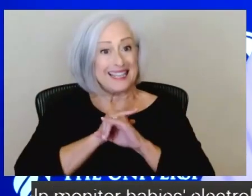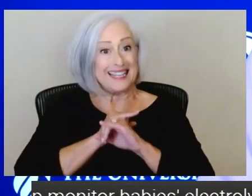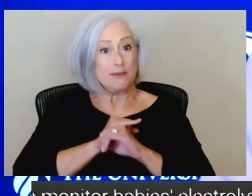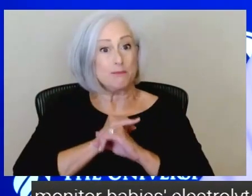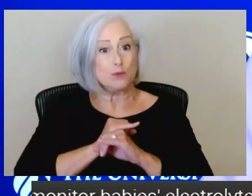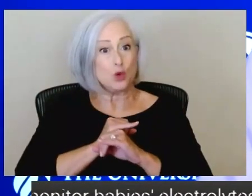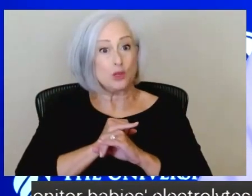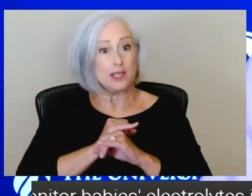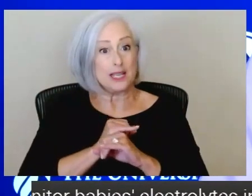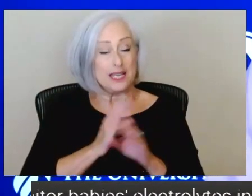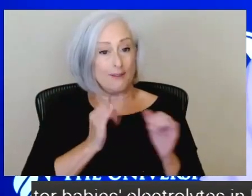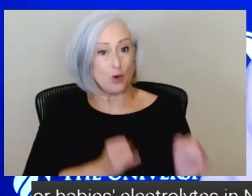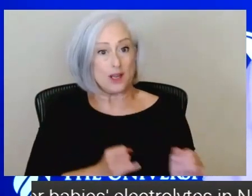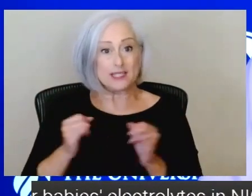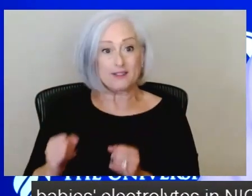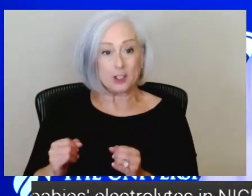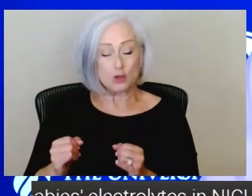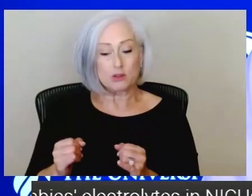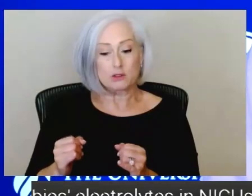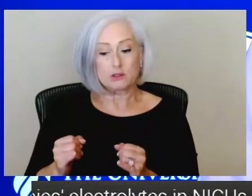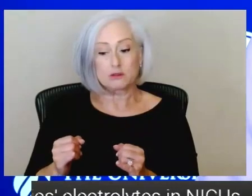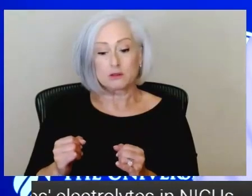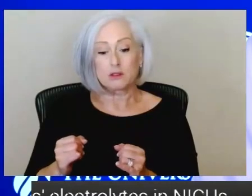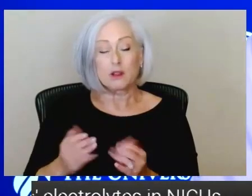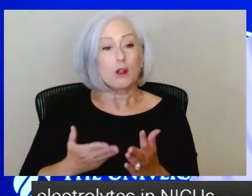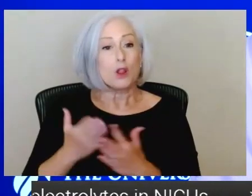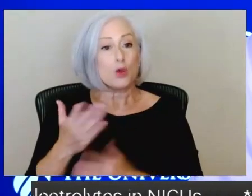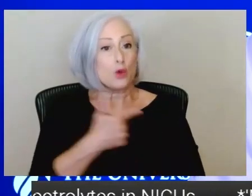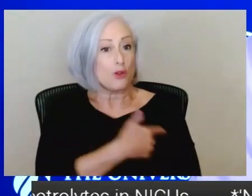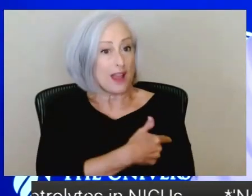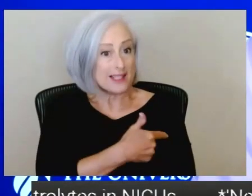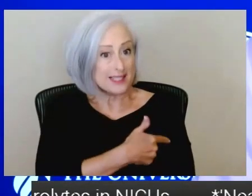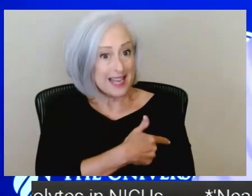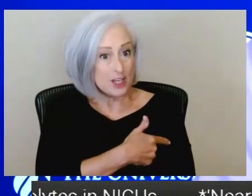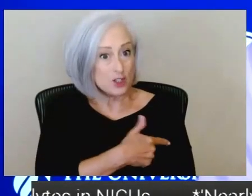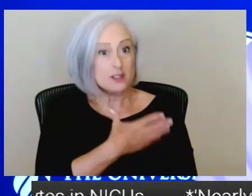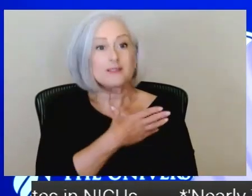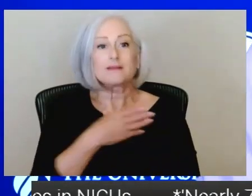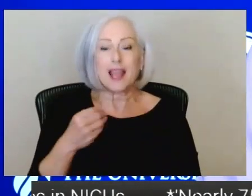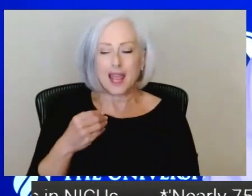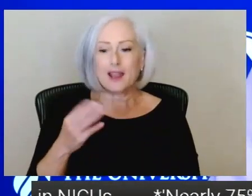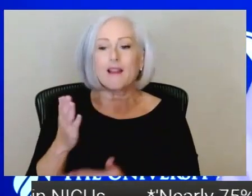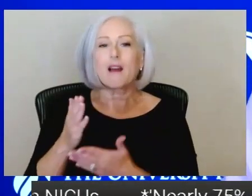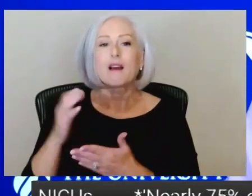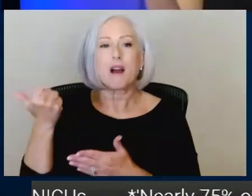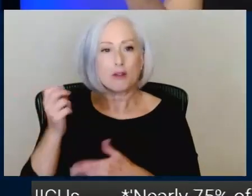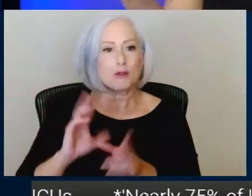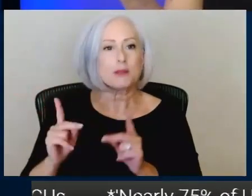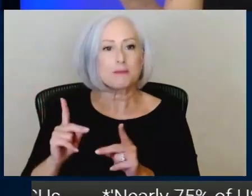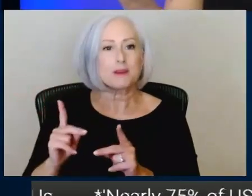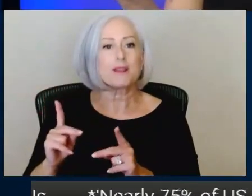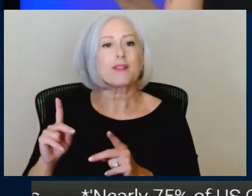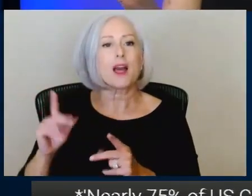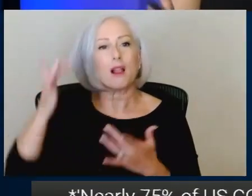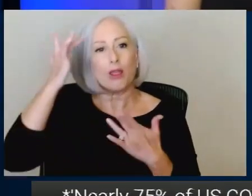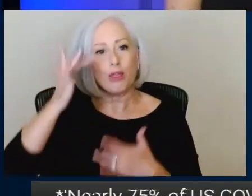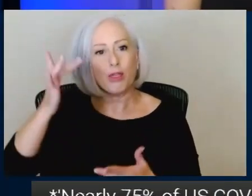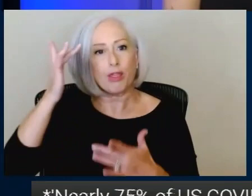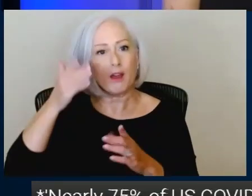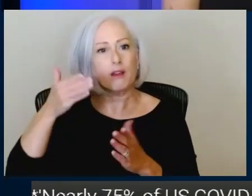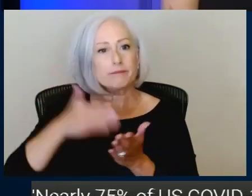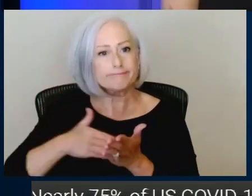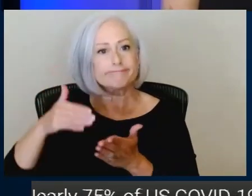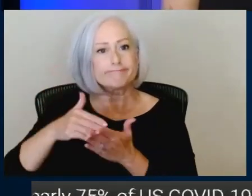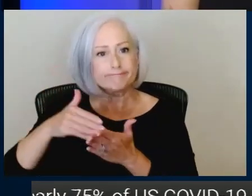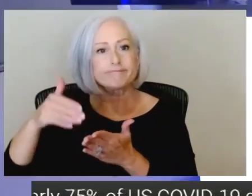through the safest way, through vaccination, but of course those people that have been just had infection and reinfection as well. So, just a couple thoughts. Yeah.